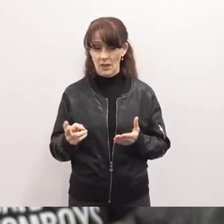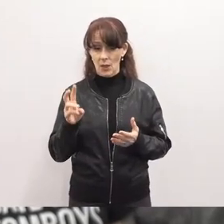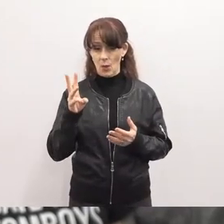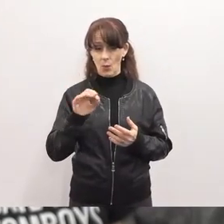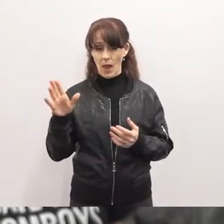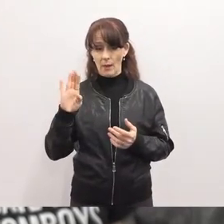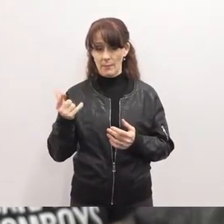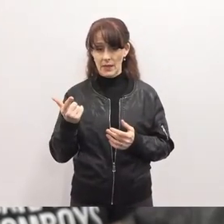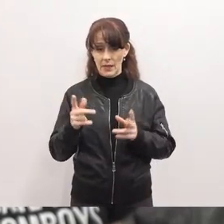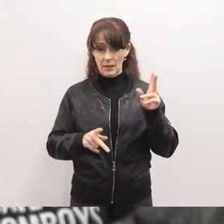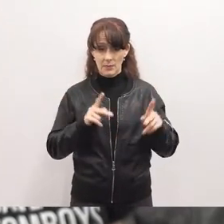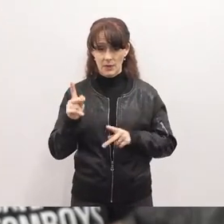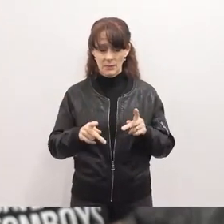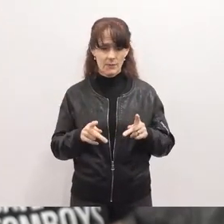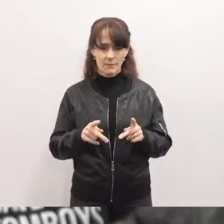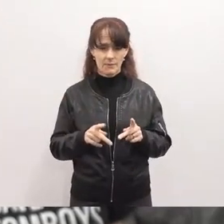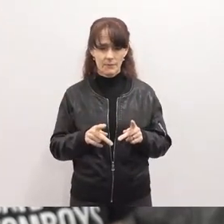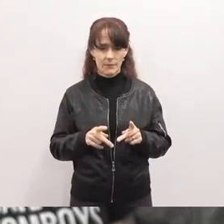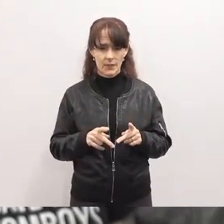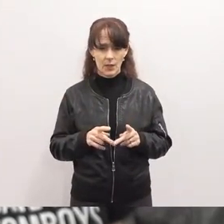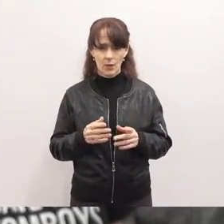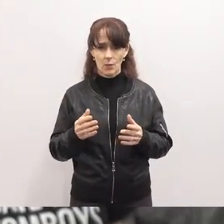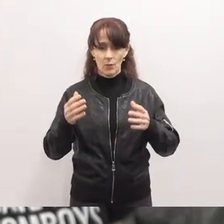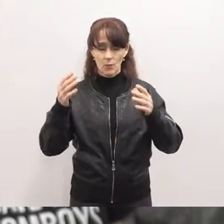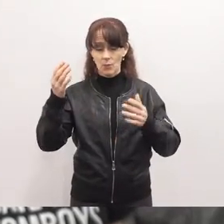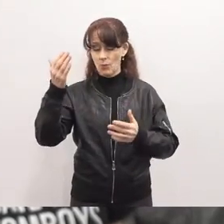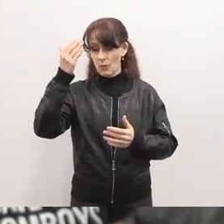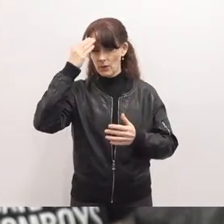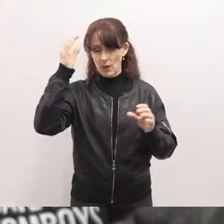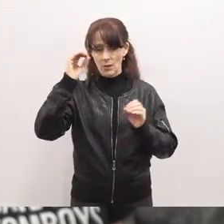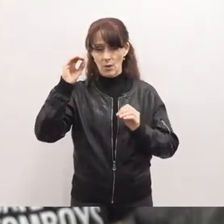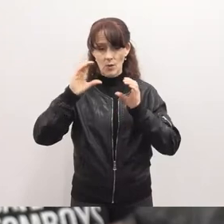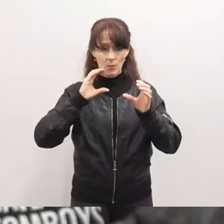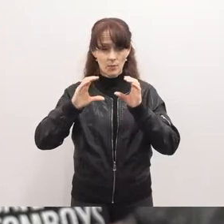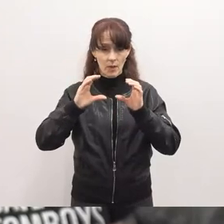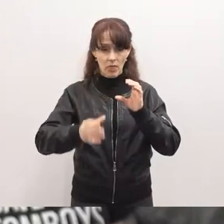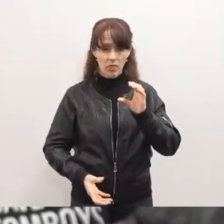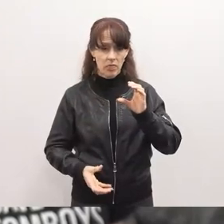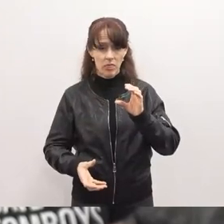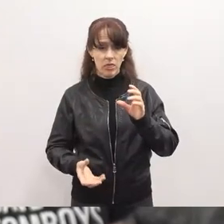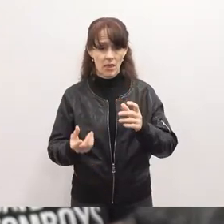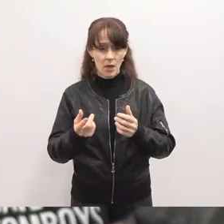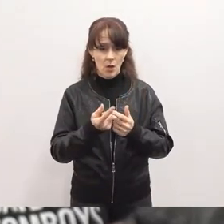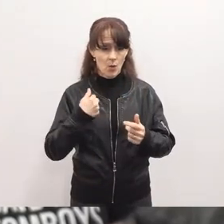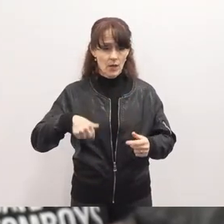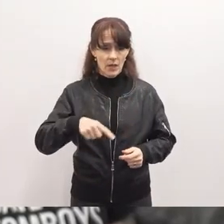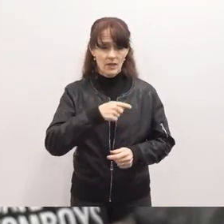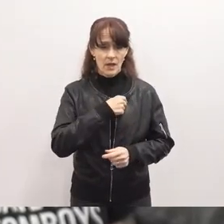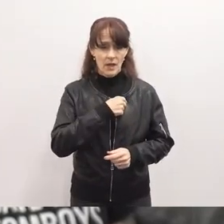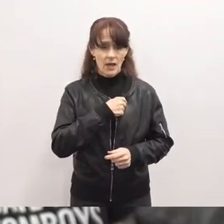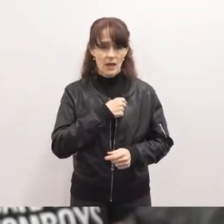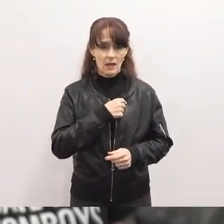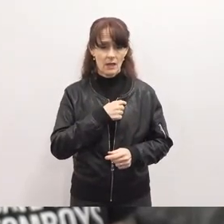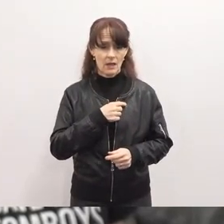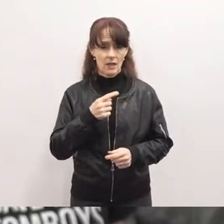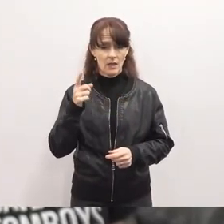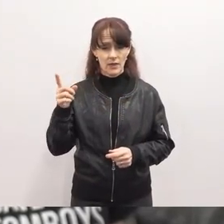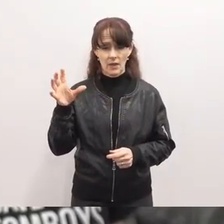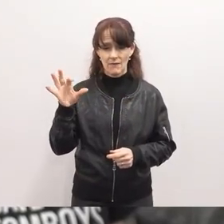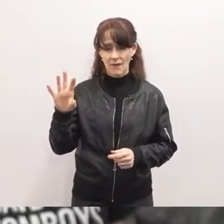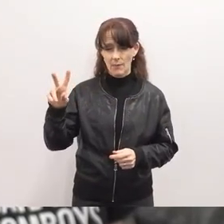to be there? They're supposed to be there. We know nothing. There was no communication with us as to, we think they're supposed to be there